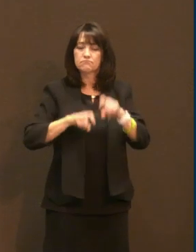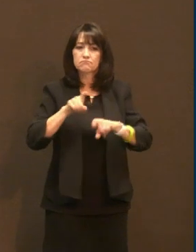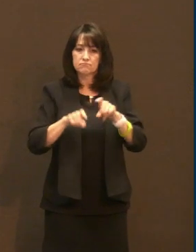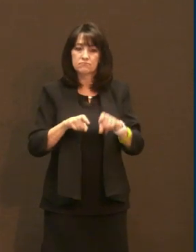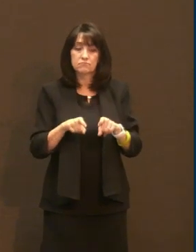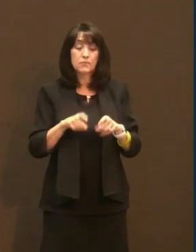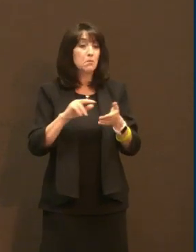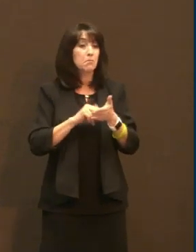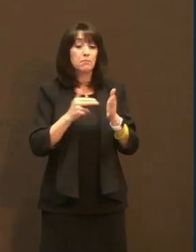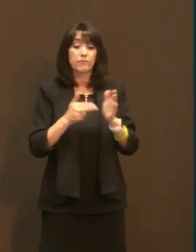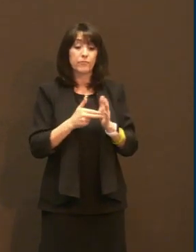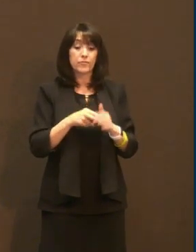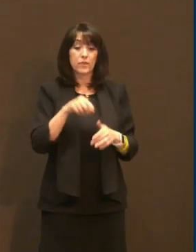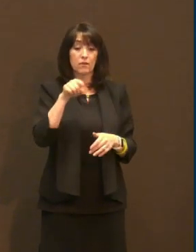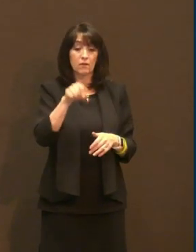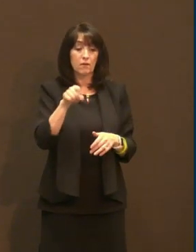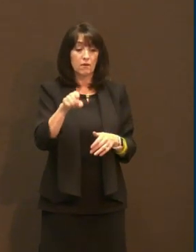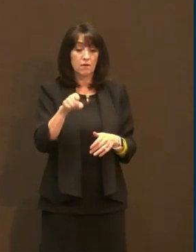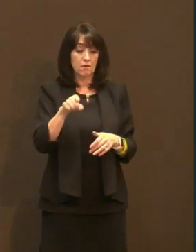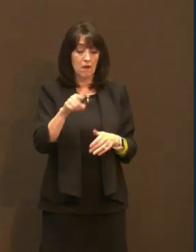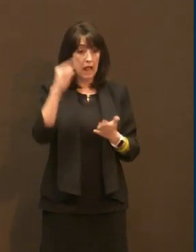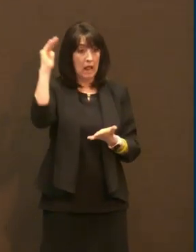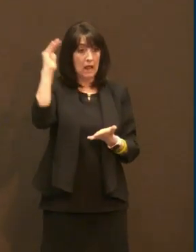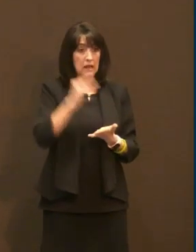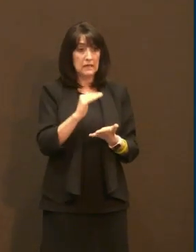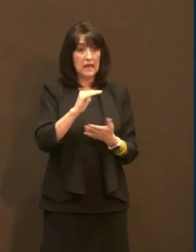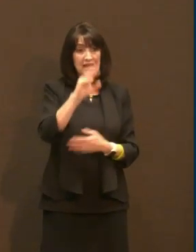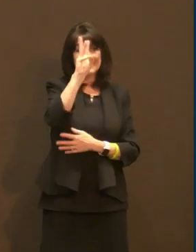than 6 feet away from, and in general,